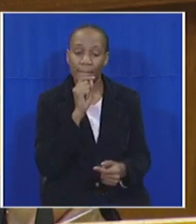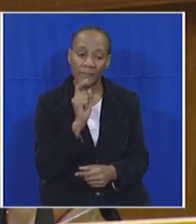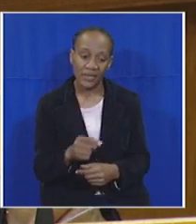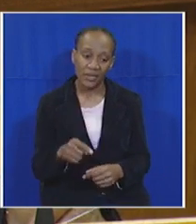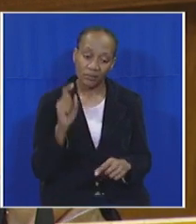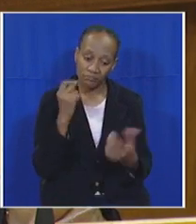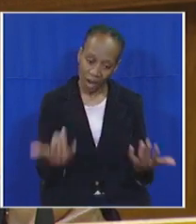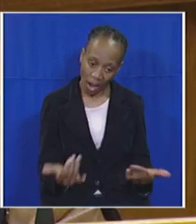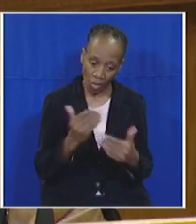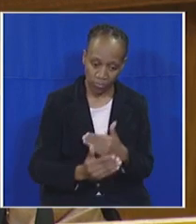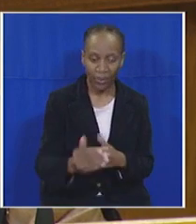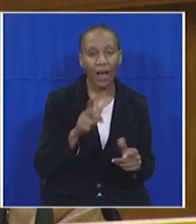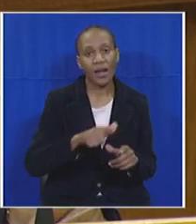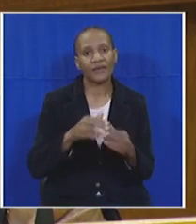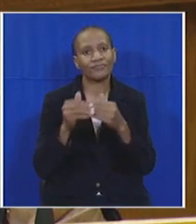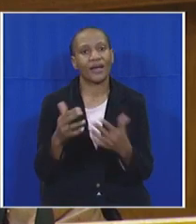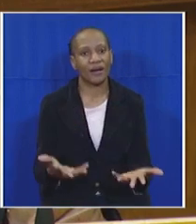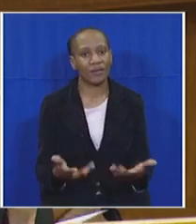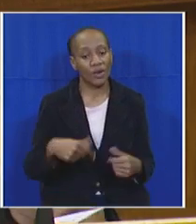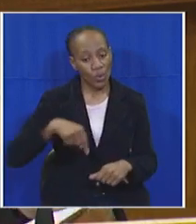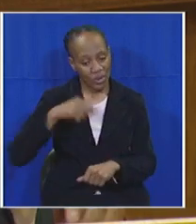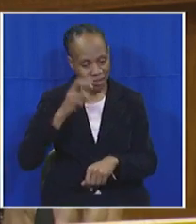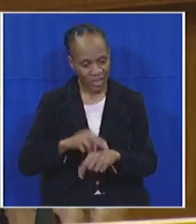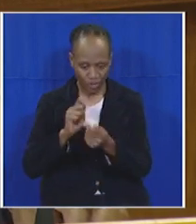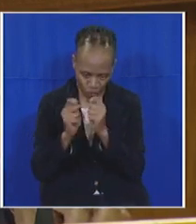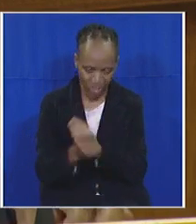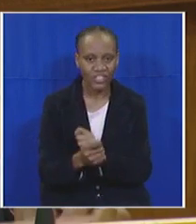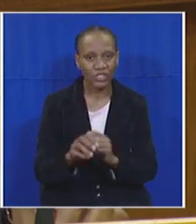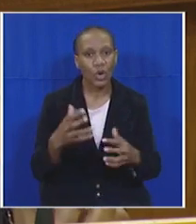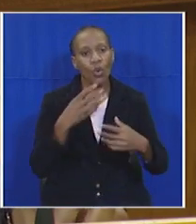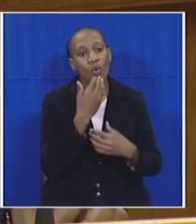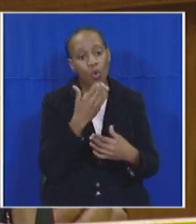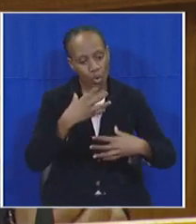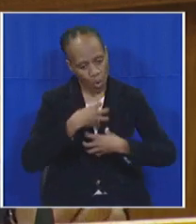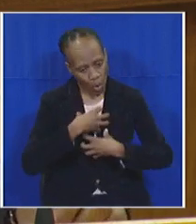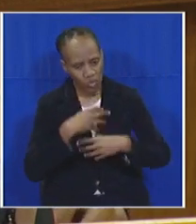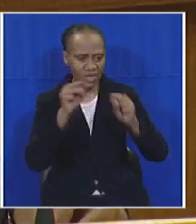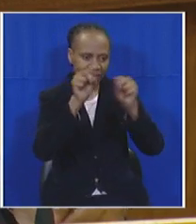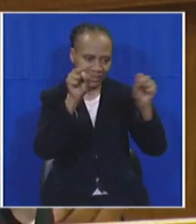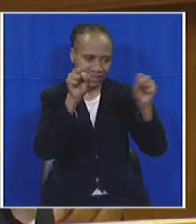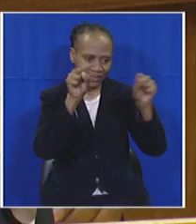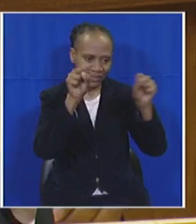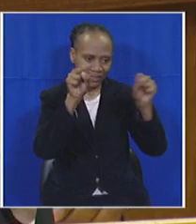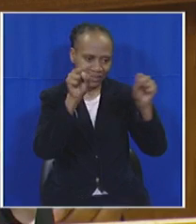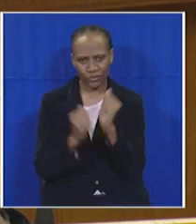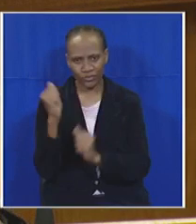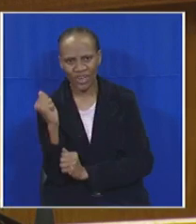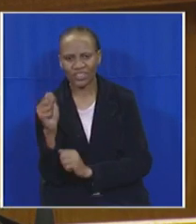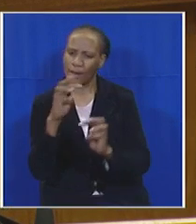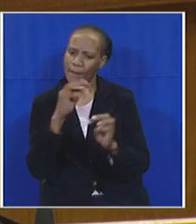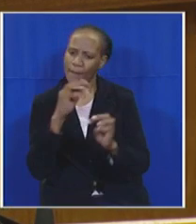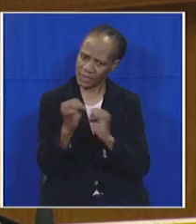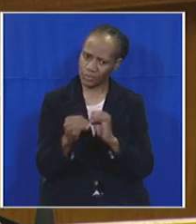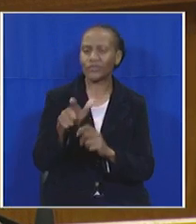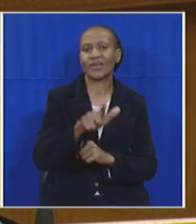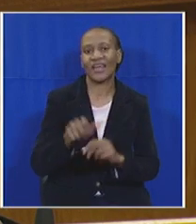production. Hence, we need fundamental change in the ownership of our land, the systems, the structure, and the management of our